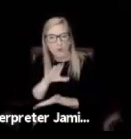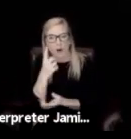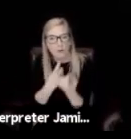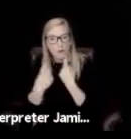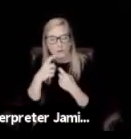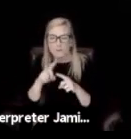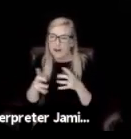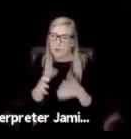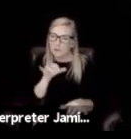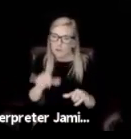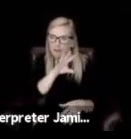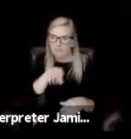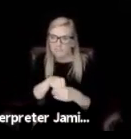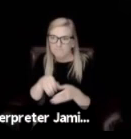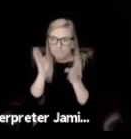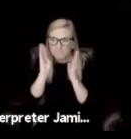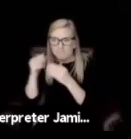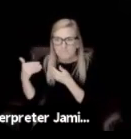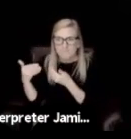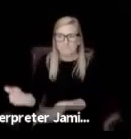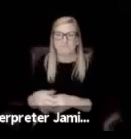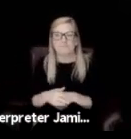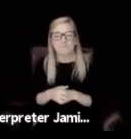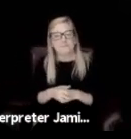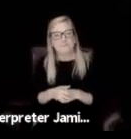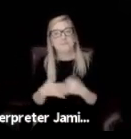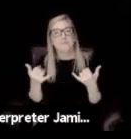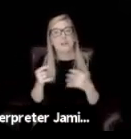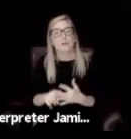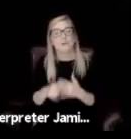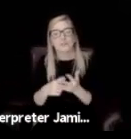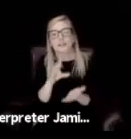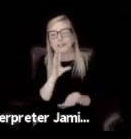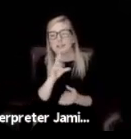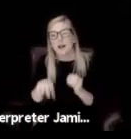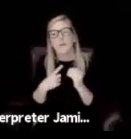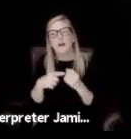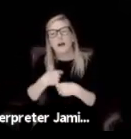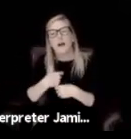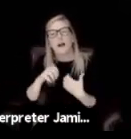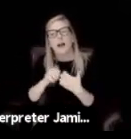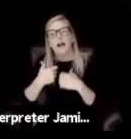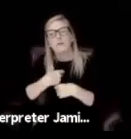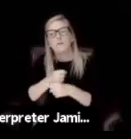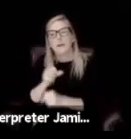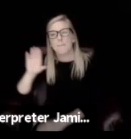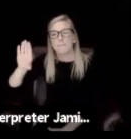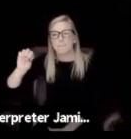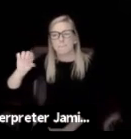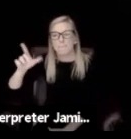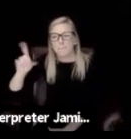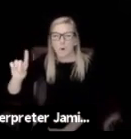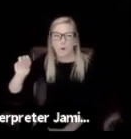stay engaged. So let's get started and talk about how to make bold moves to help prevent and